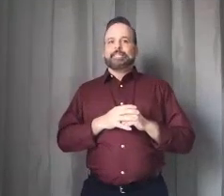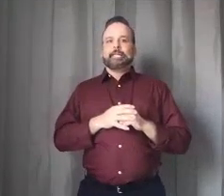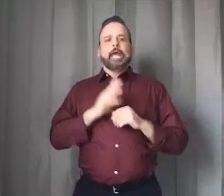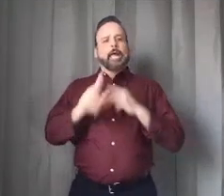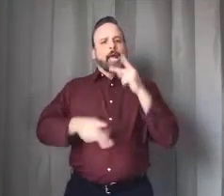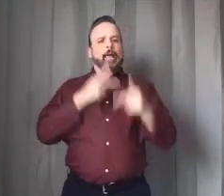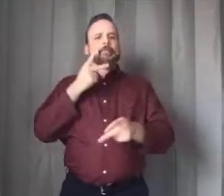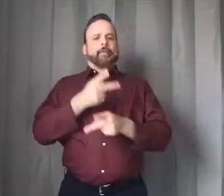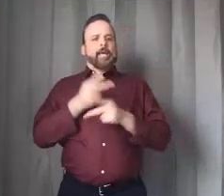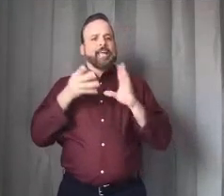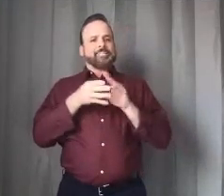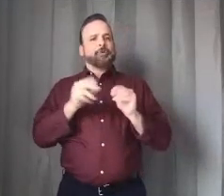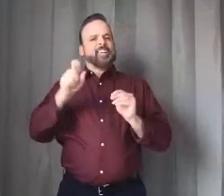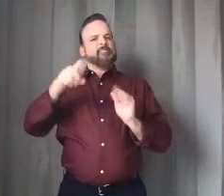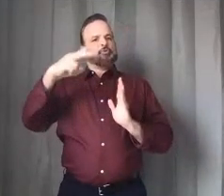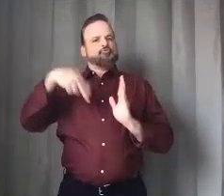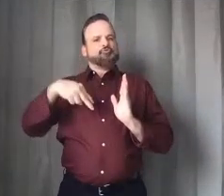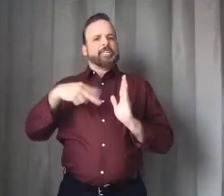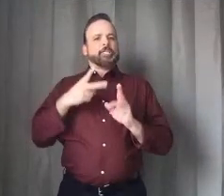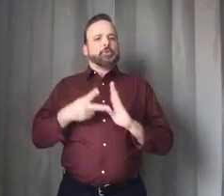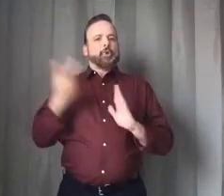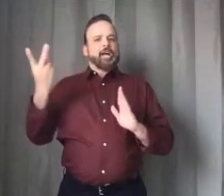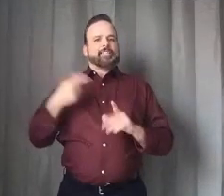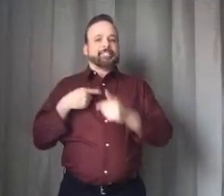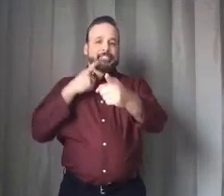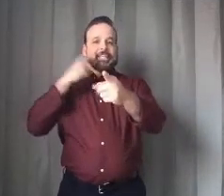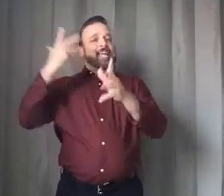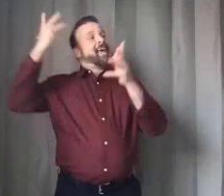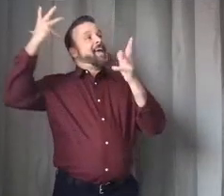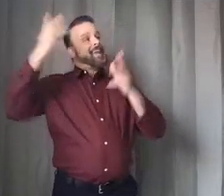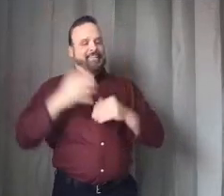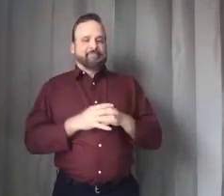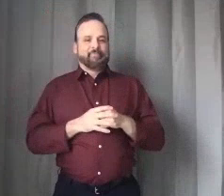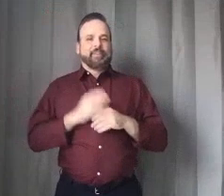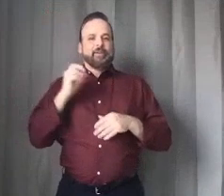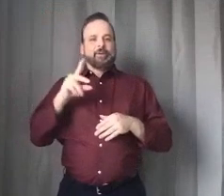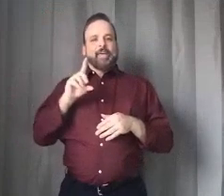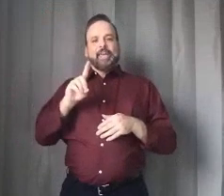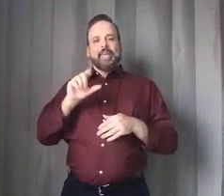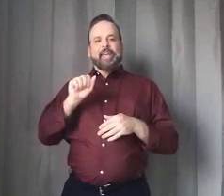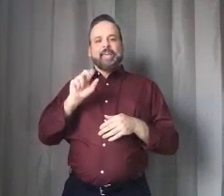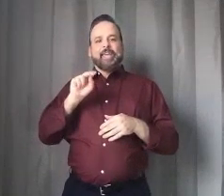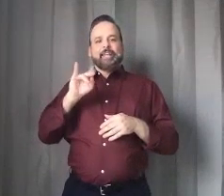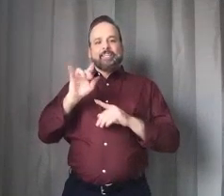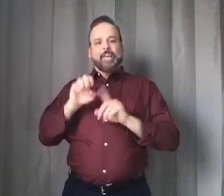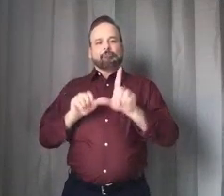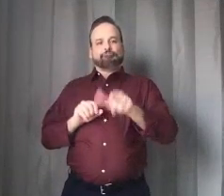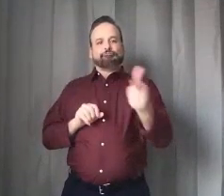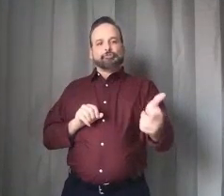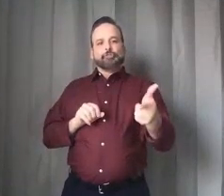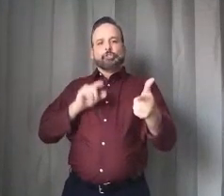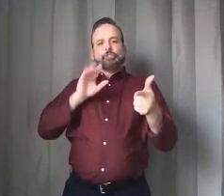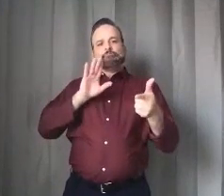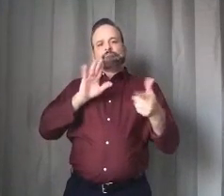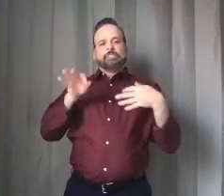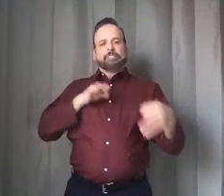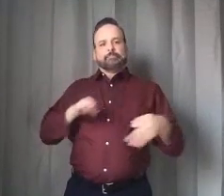story you sort of have to read twice. So that's one of the things I like about it. So, okay, Danielle, what about you? Tell us about